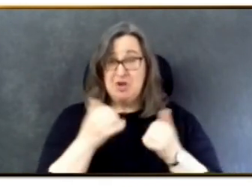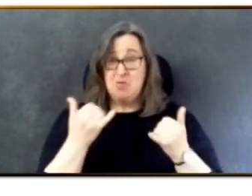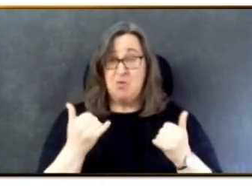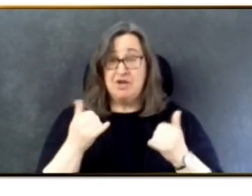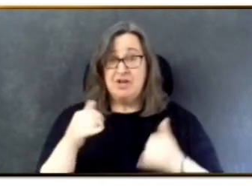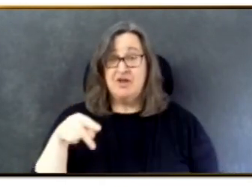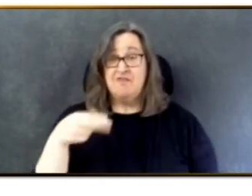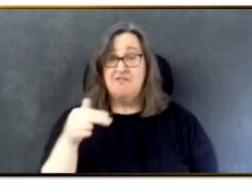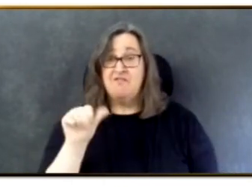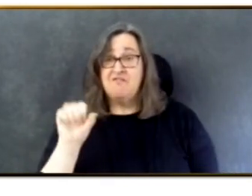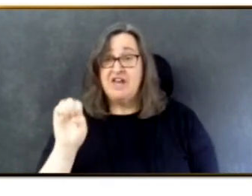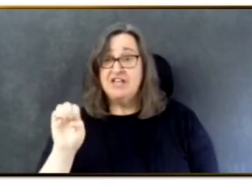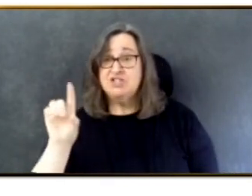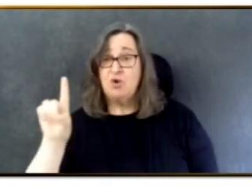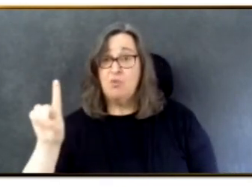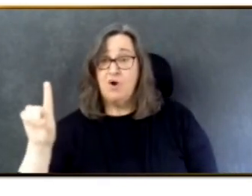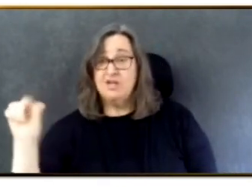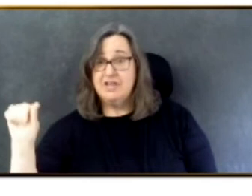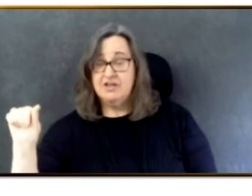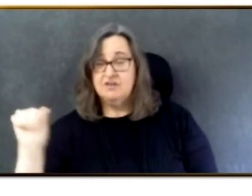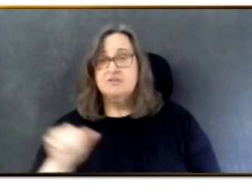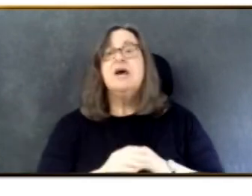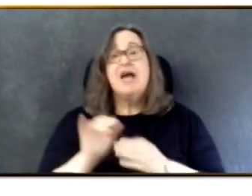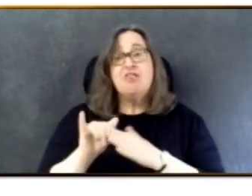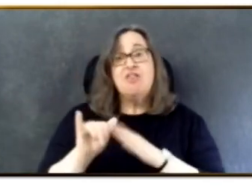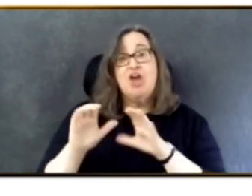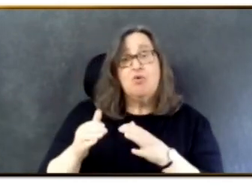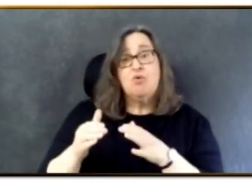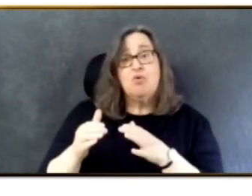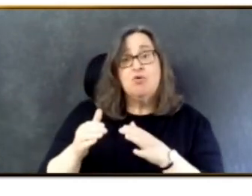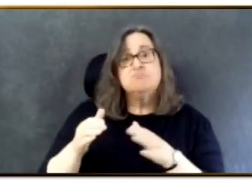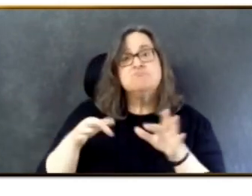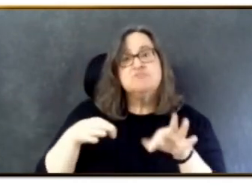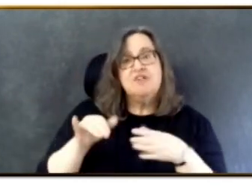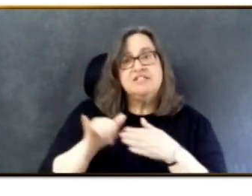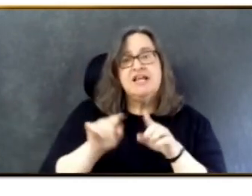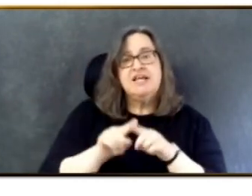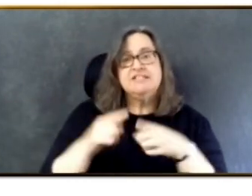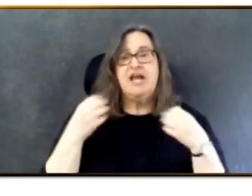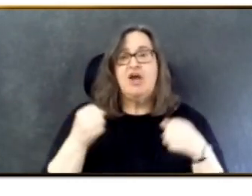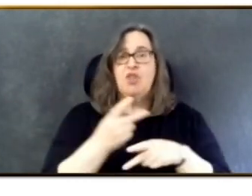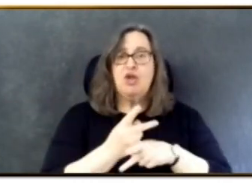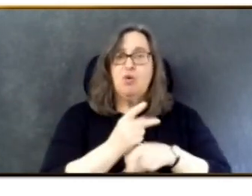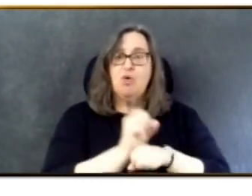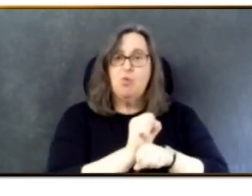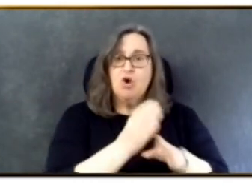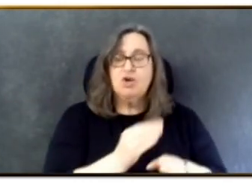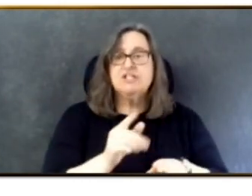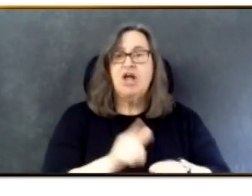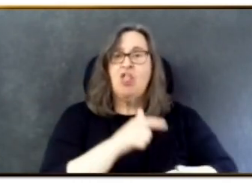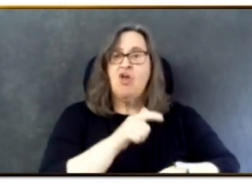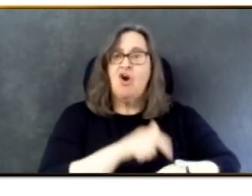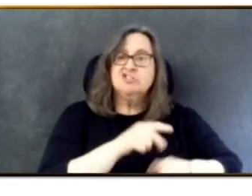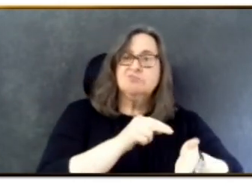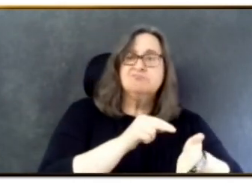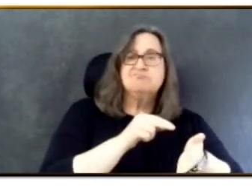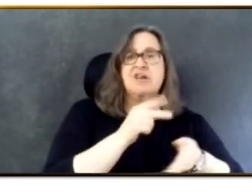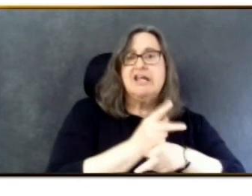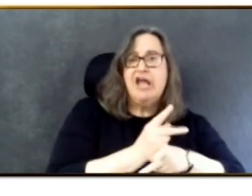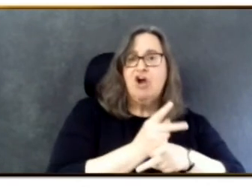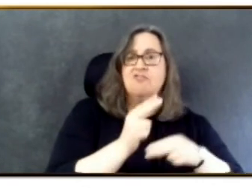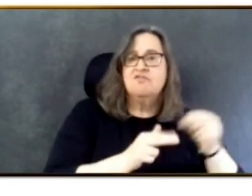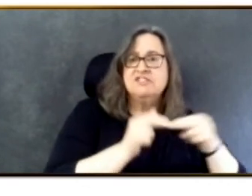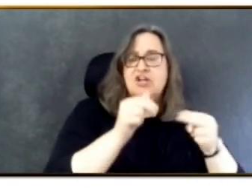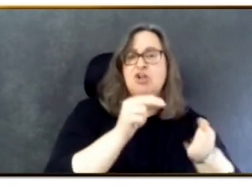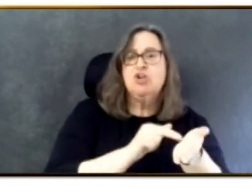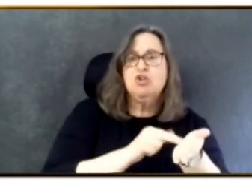1A, defined by ACIP as healthcare workers and long-term care facility residents and staff. And it will